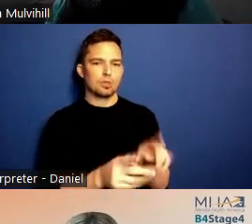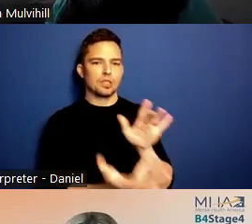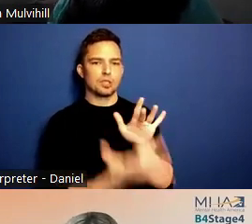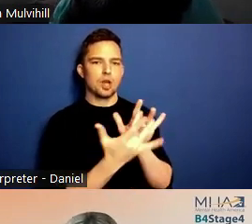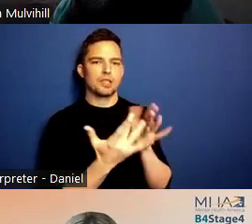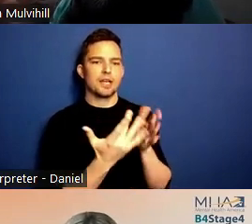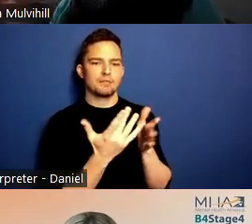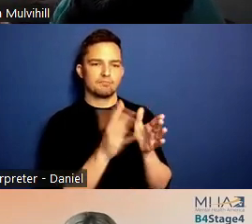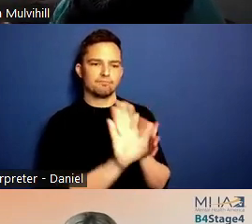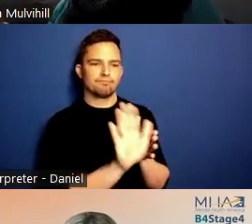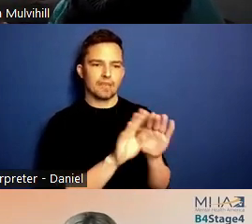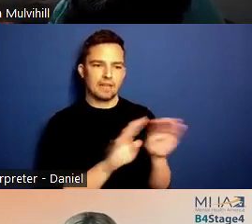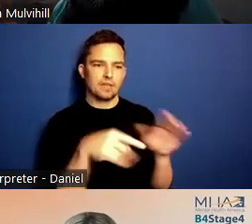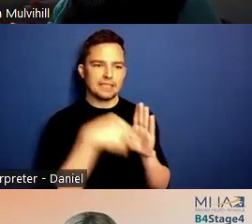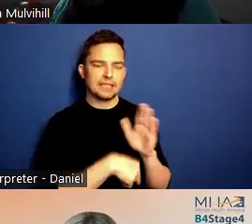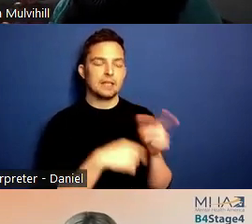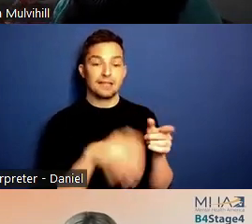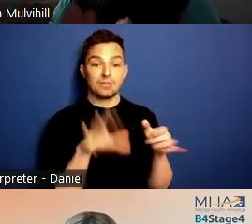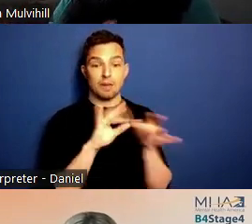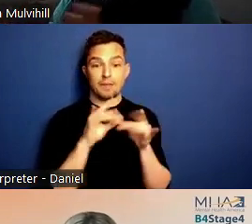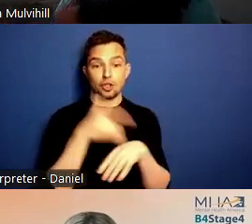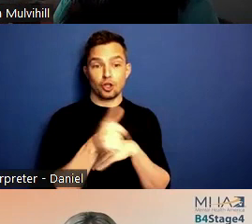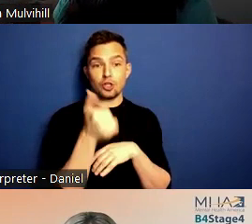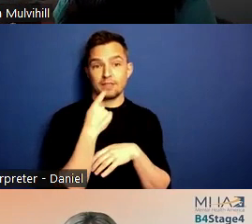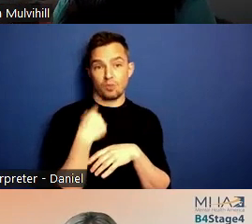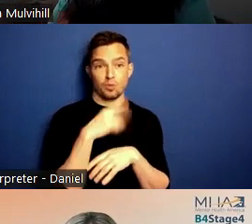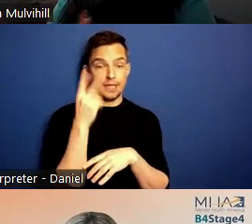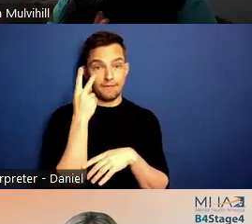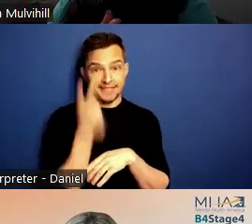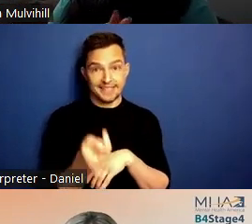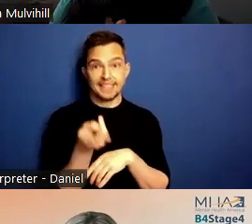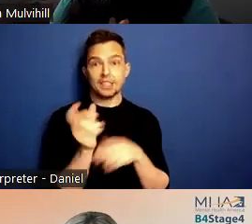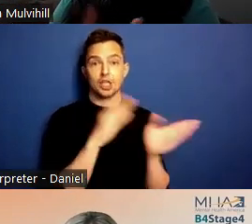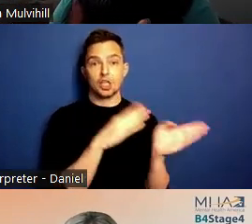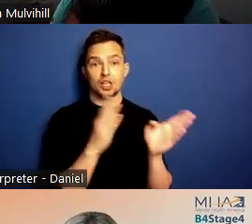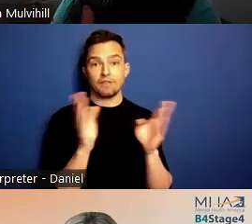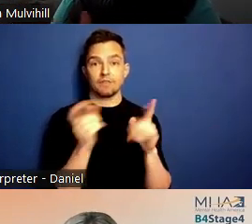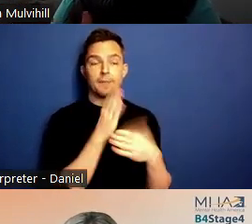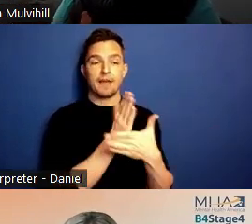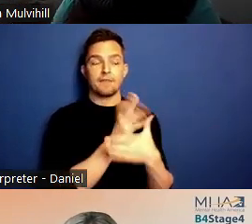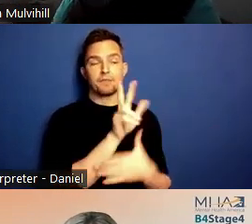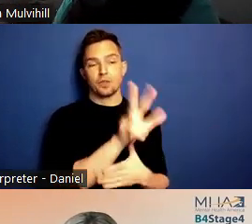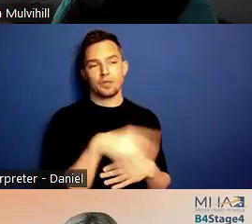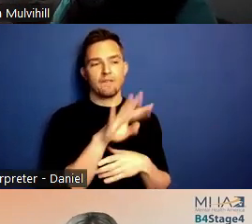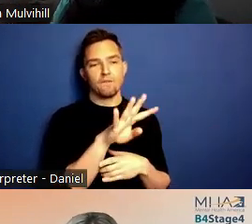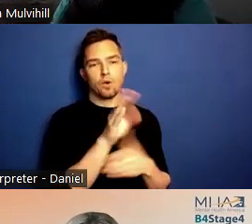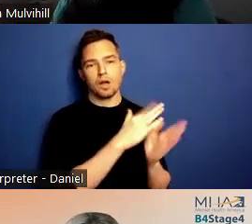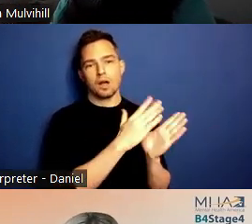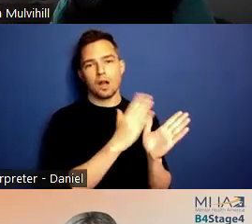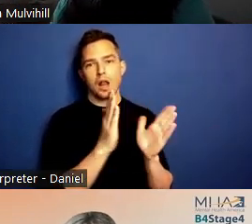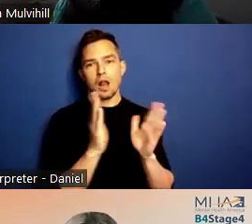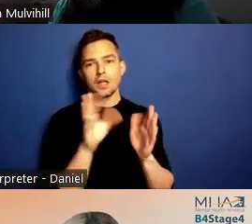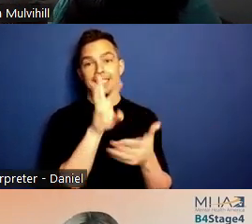was. And that's where I think I noted earlier, we've really seen a shift from kind of an average of a 3 or a 4 up to like a 6